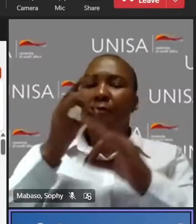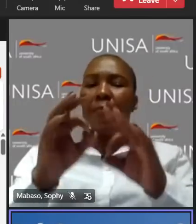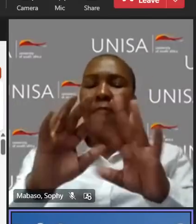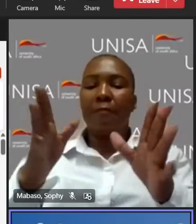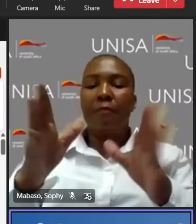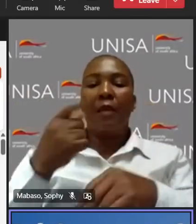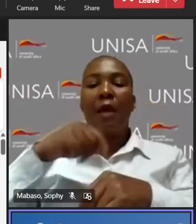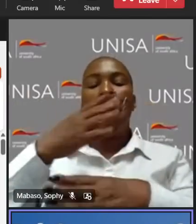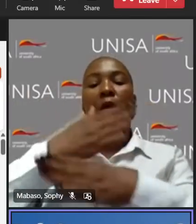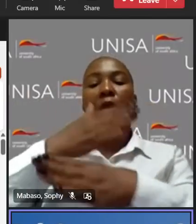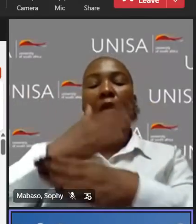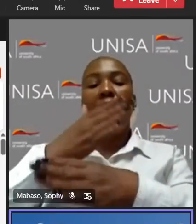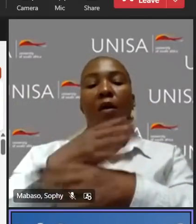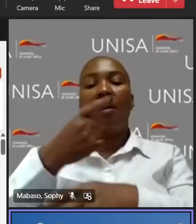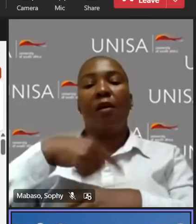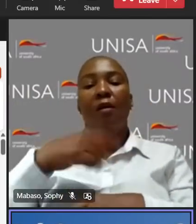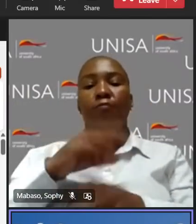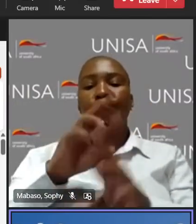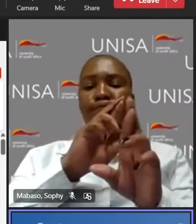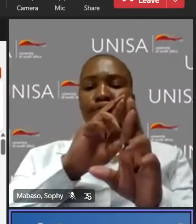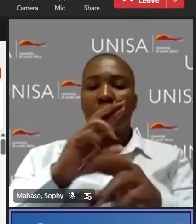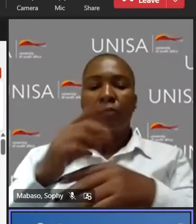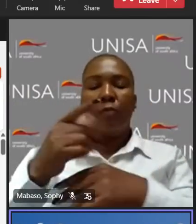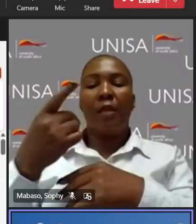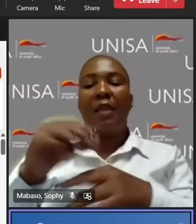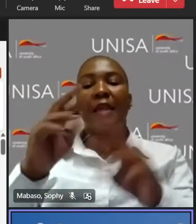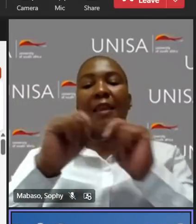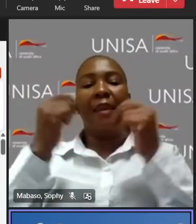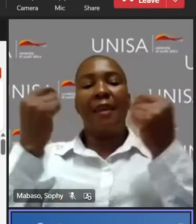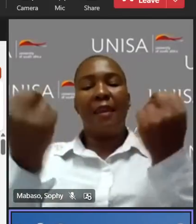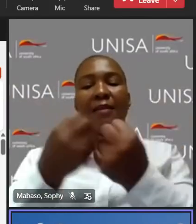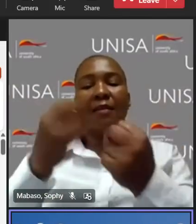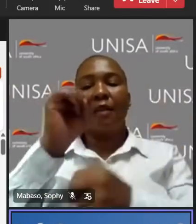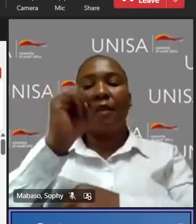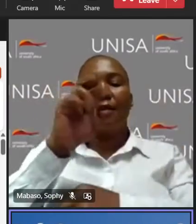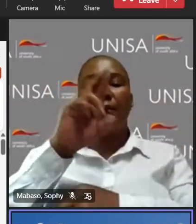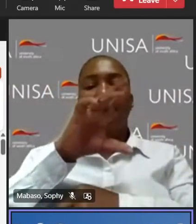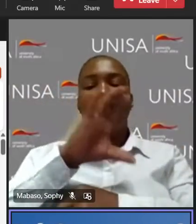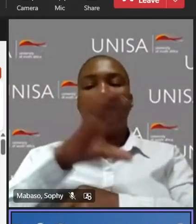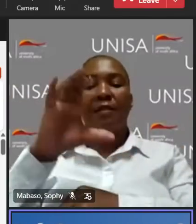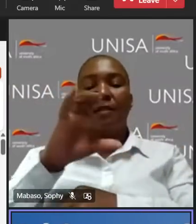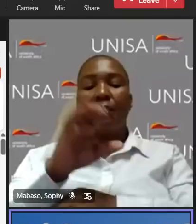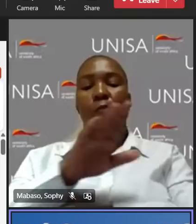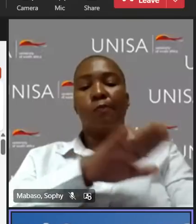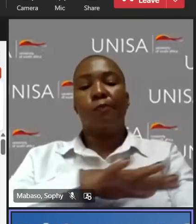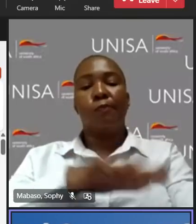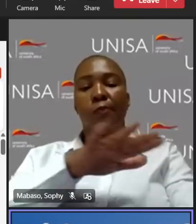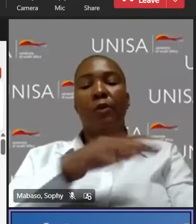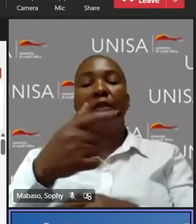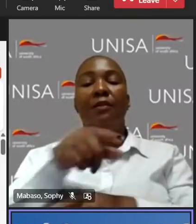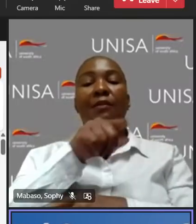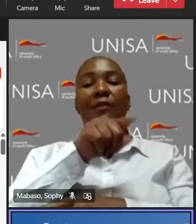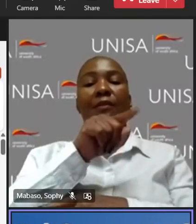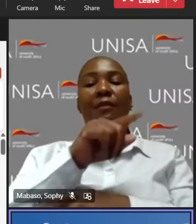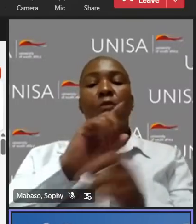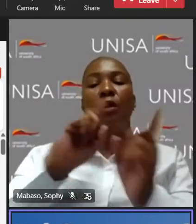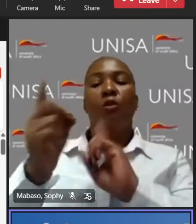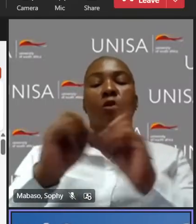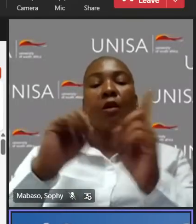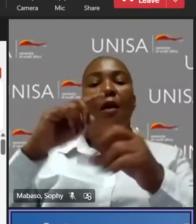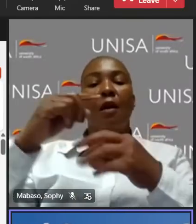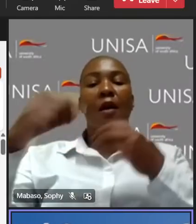We also have the honor to have the National SLC on the platform, and they will talk about